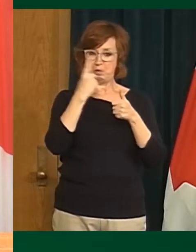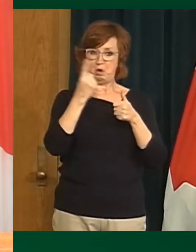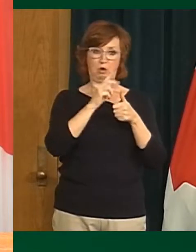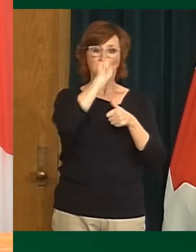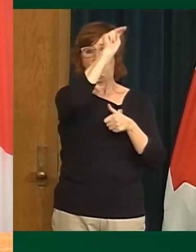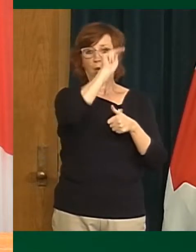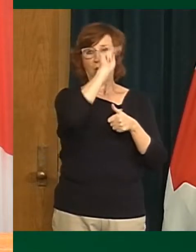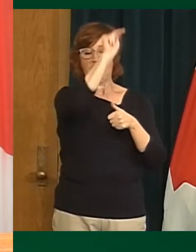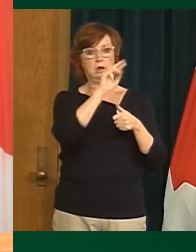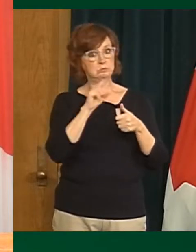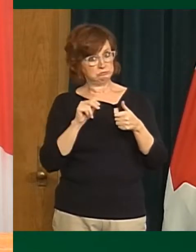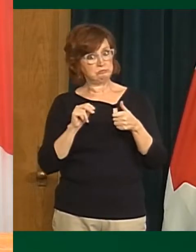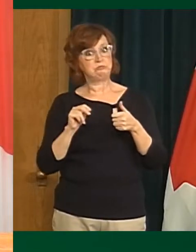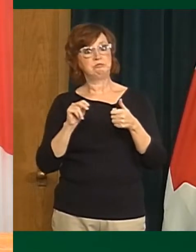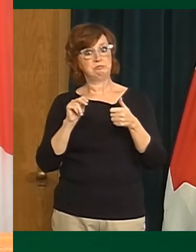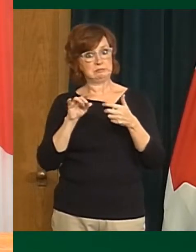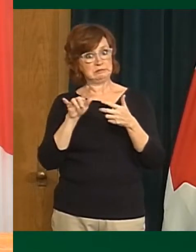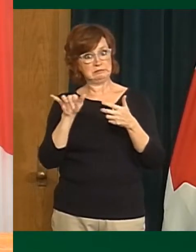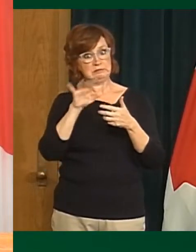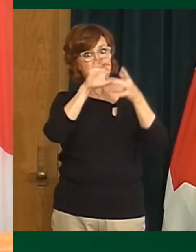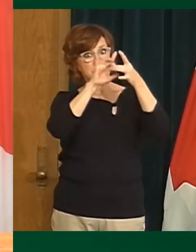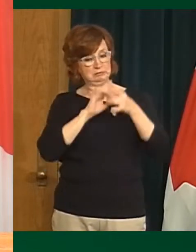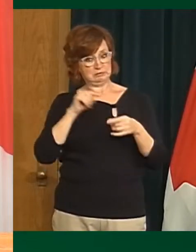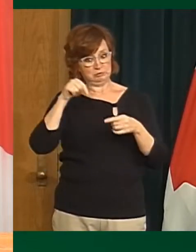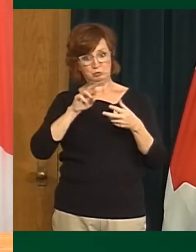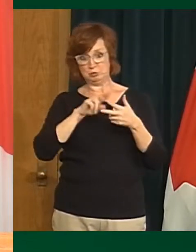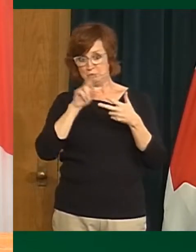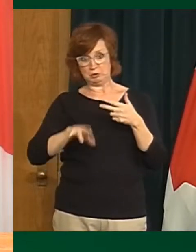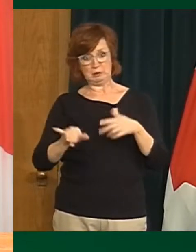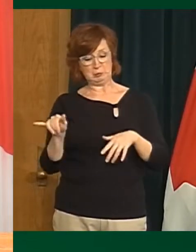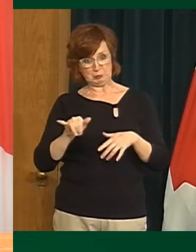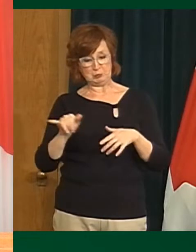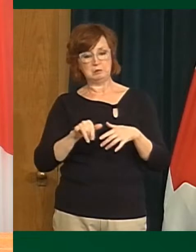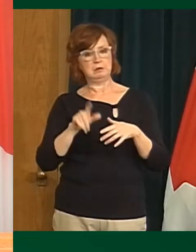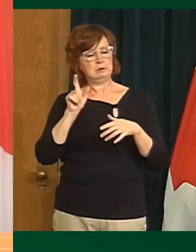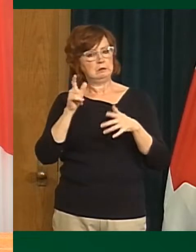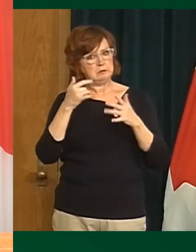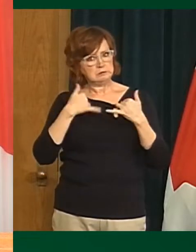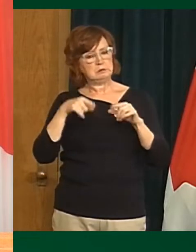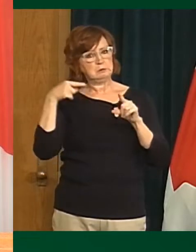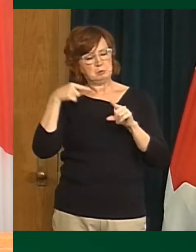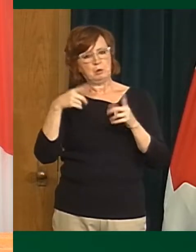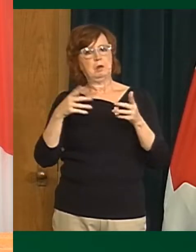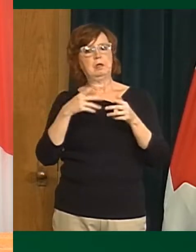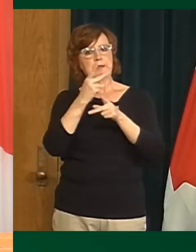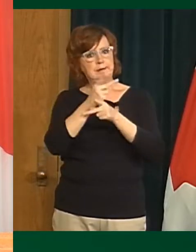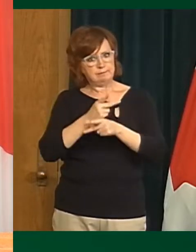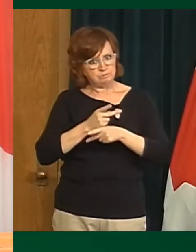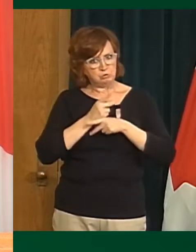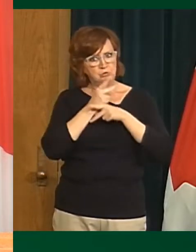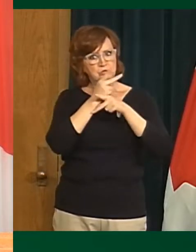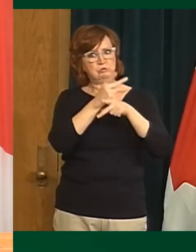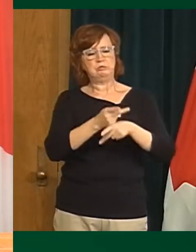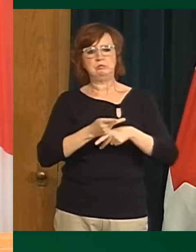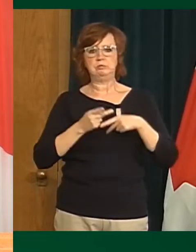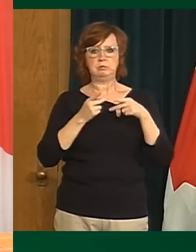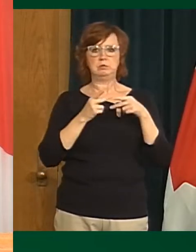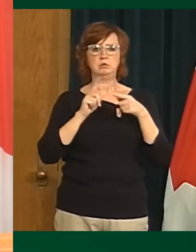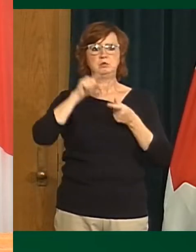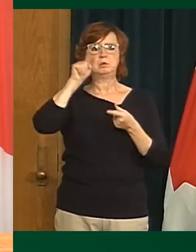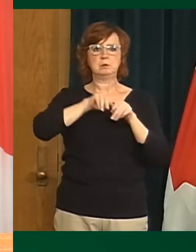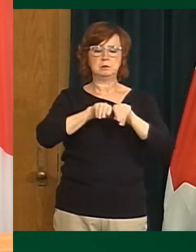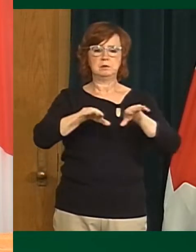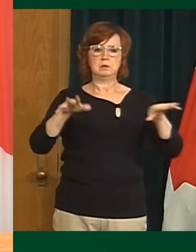Saskatchewan, and we need to keep taking all the precautions we have to prevent further transmission as our